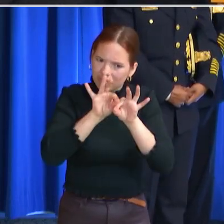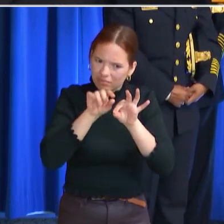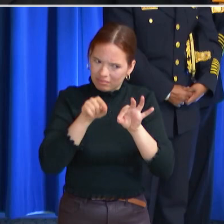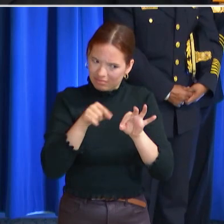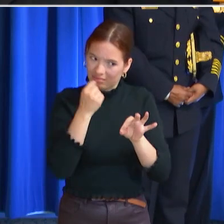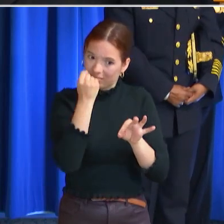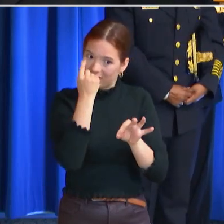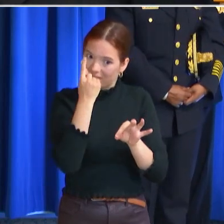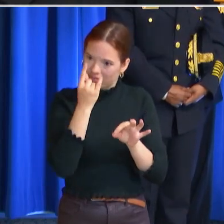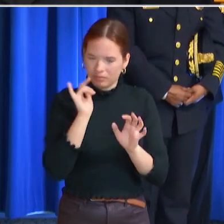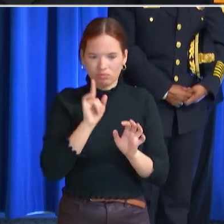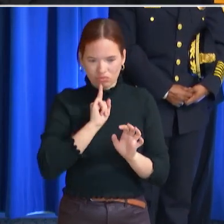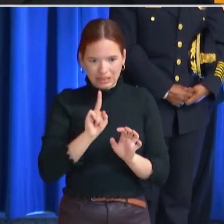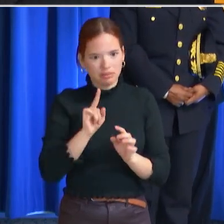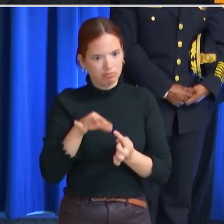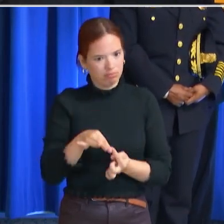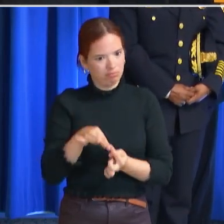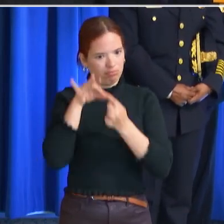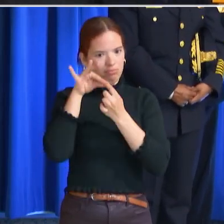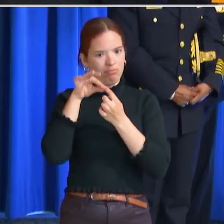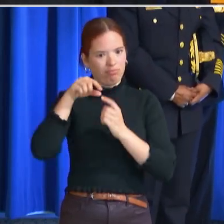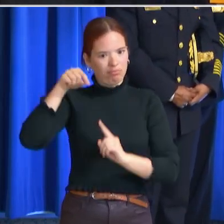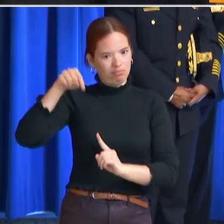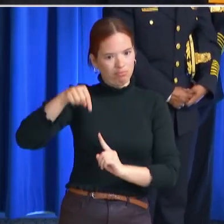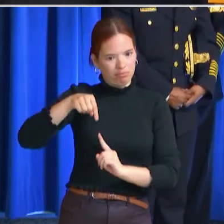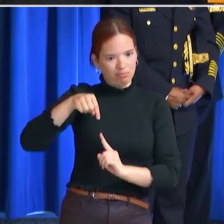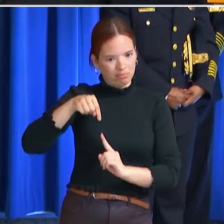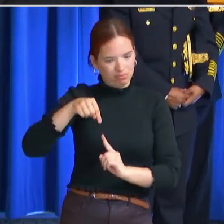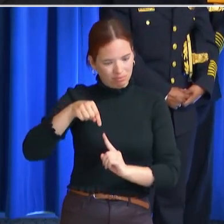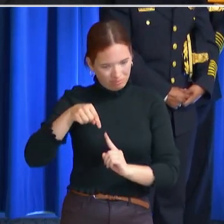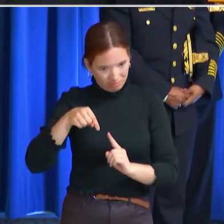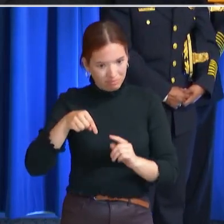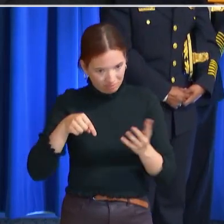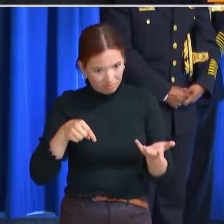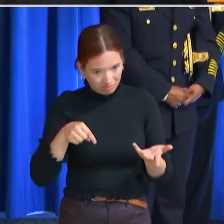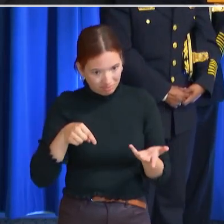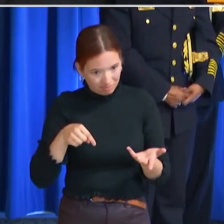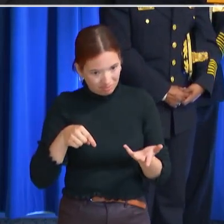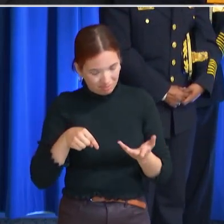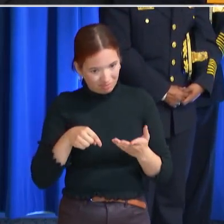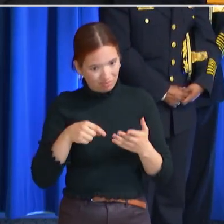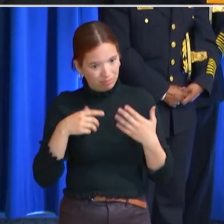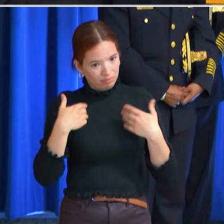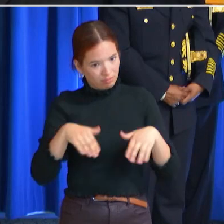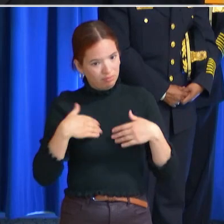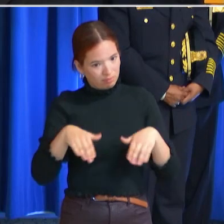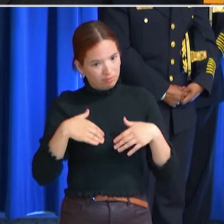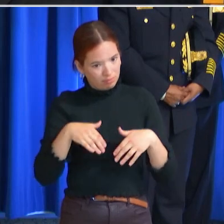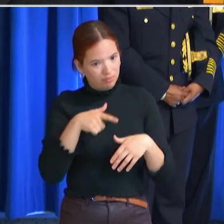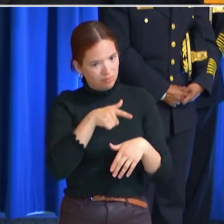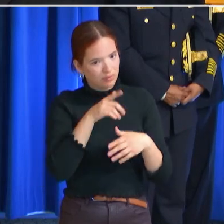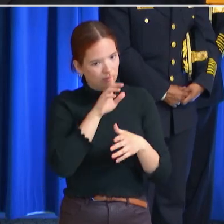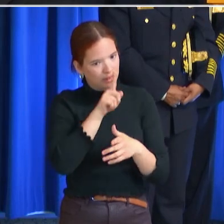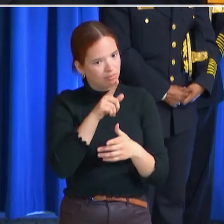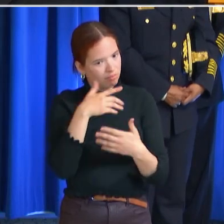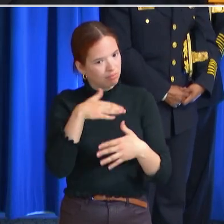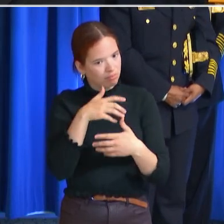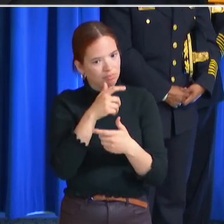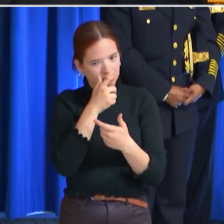history is any indicator, we will have a lot of interest in this job, and we are looking